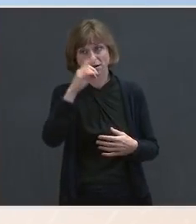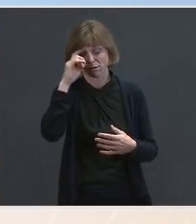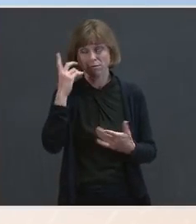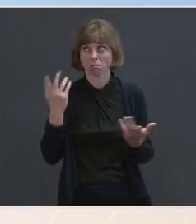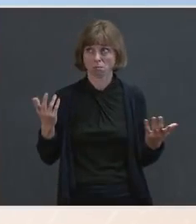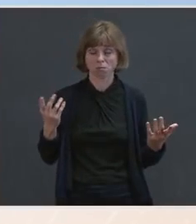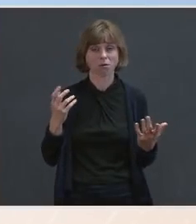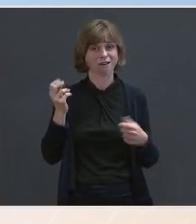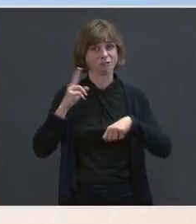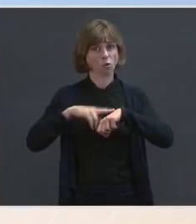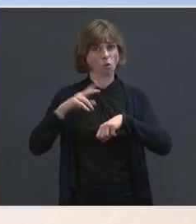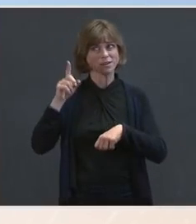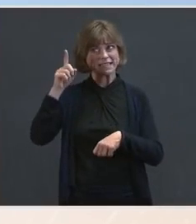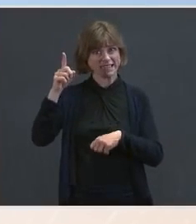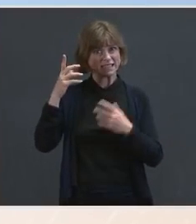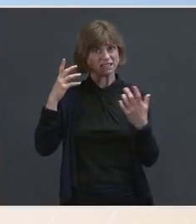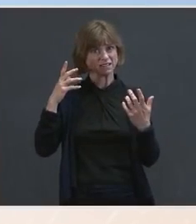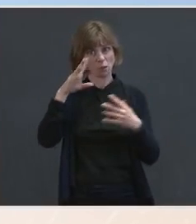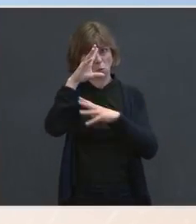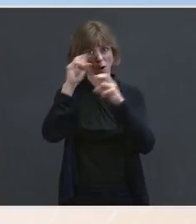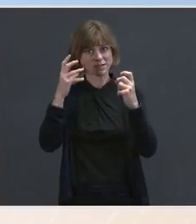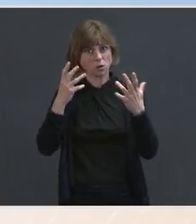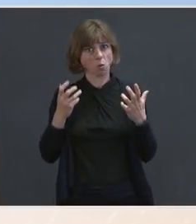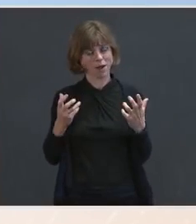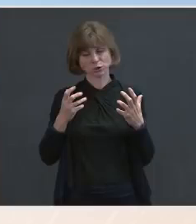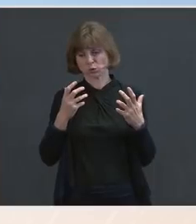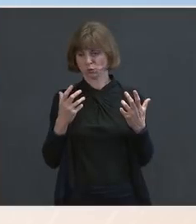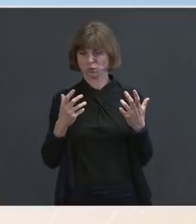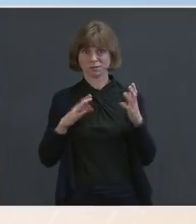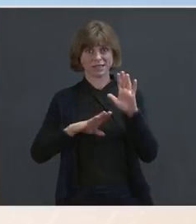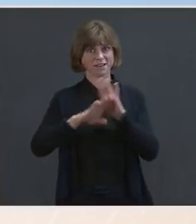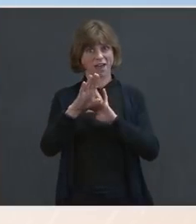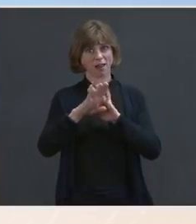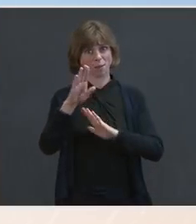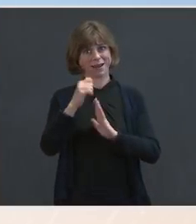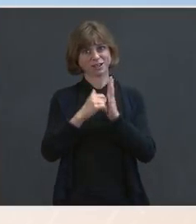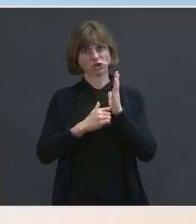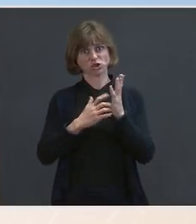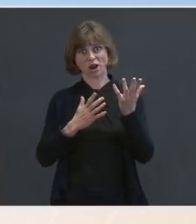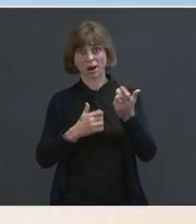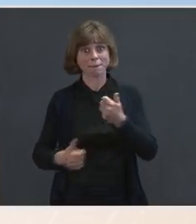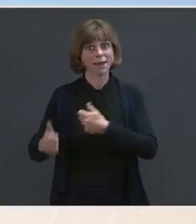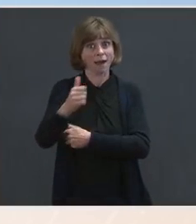to build his agenda beyond